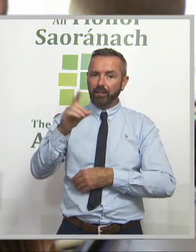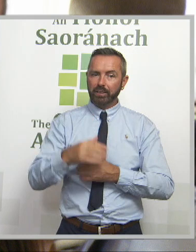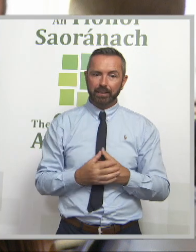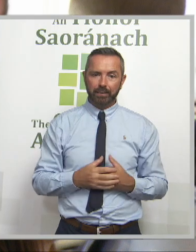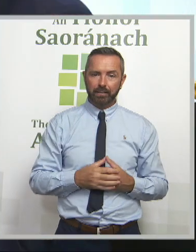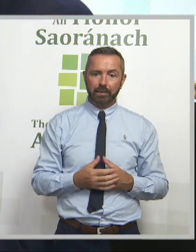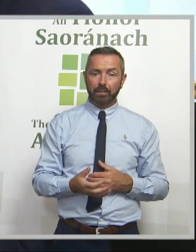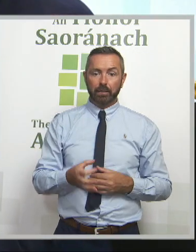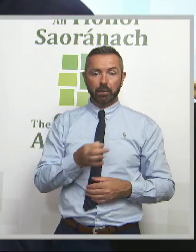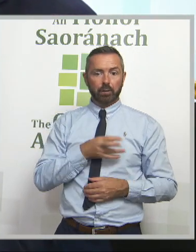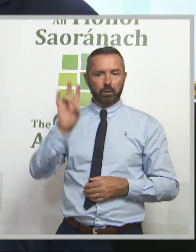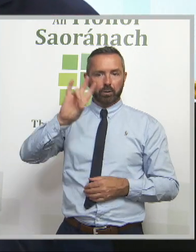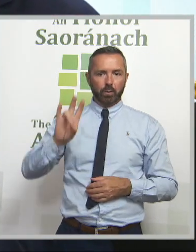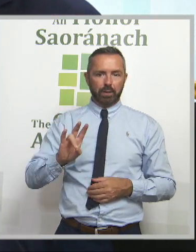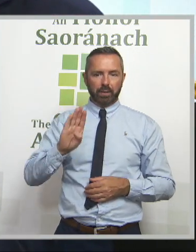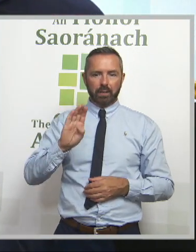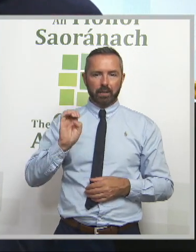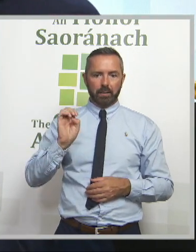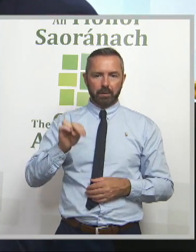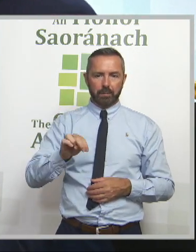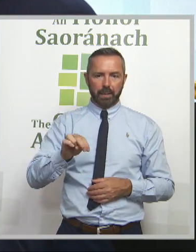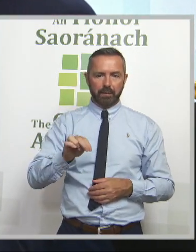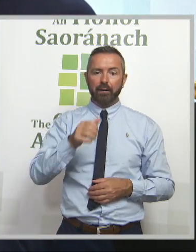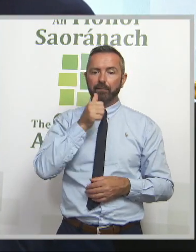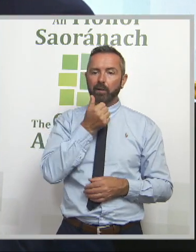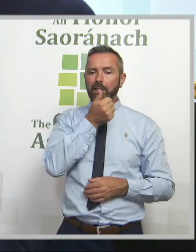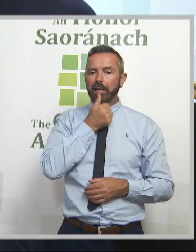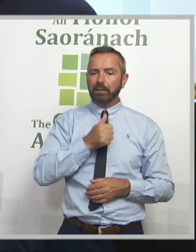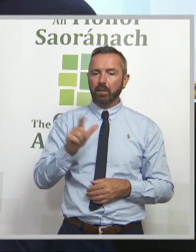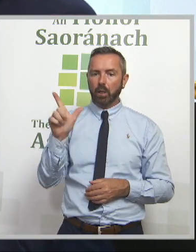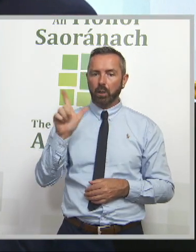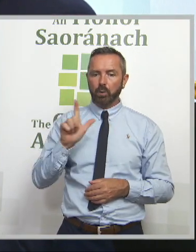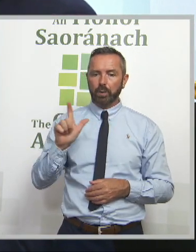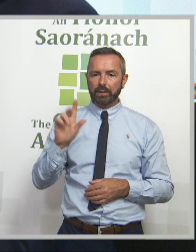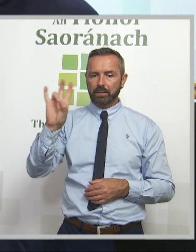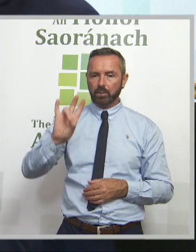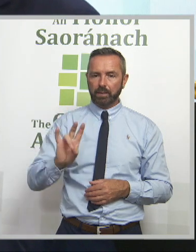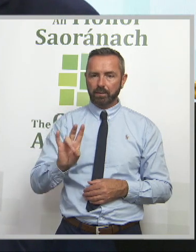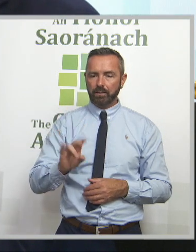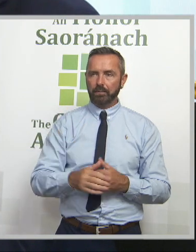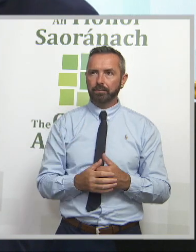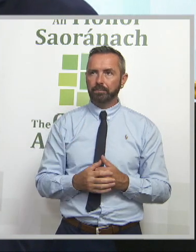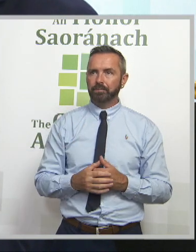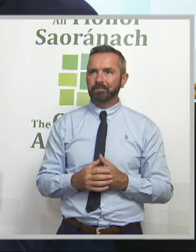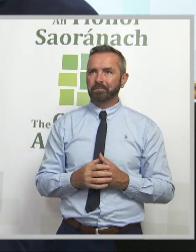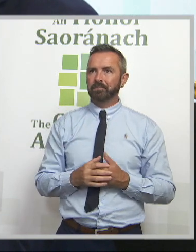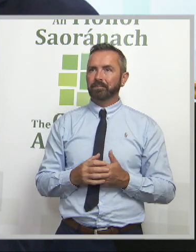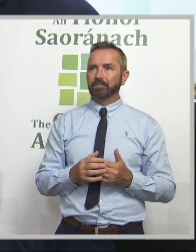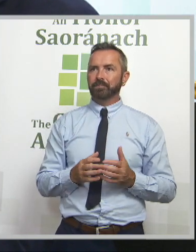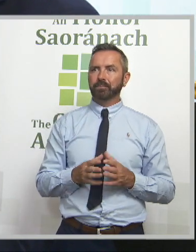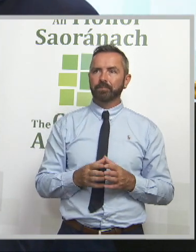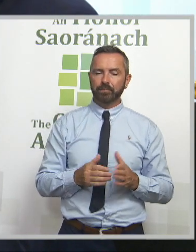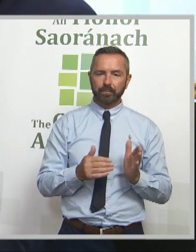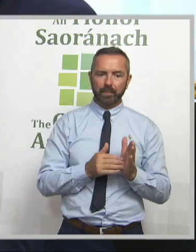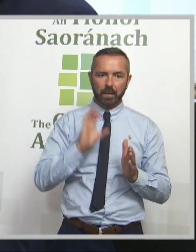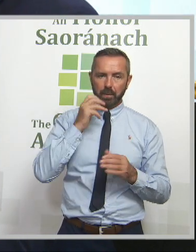question, Ben. So Shirley, would you mind addressing Louise's question first about the animals, and then Andy, I'll bring this back to you. Thank you. Sure. Because we work at a